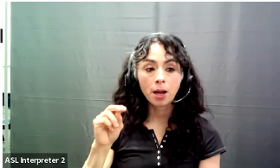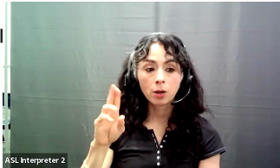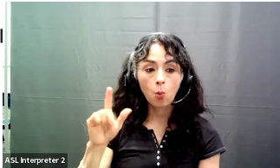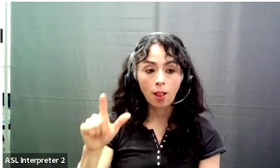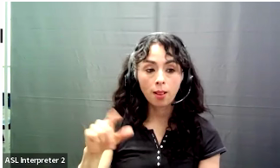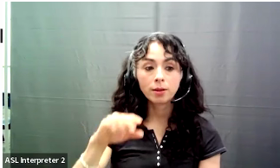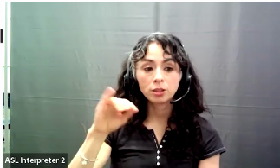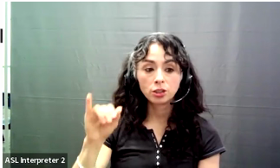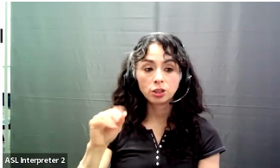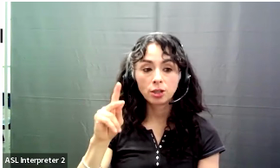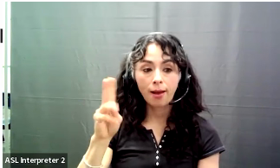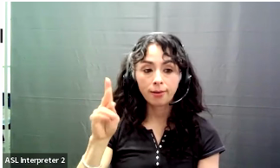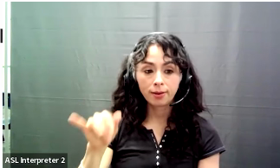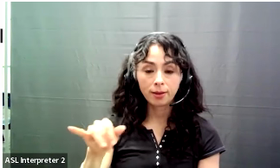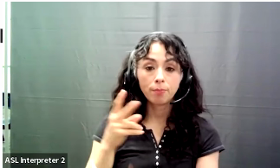them,